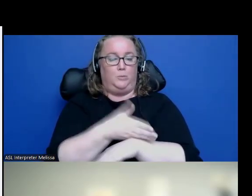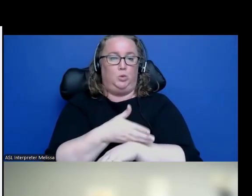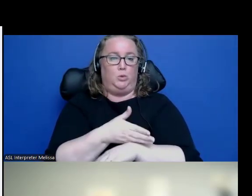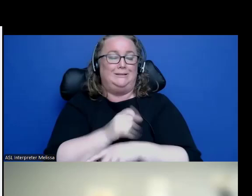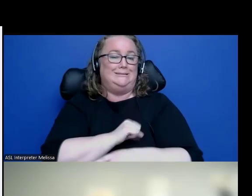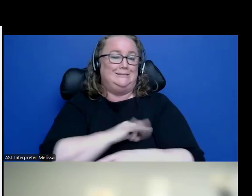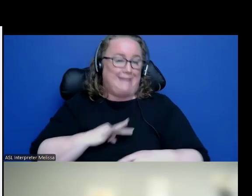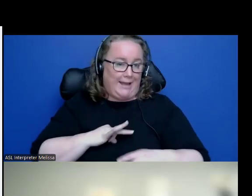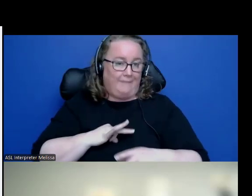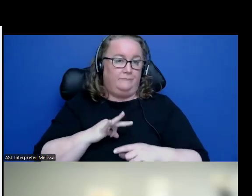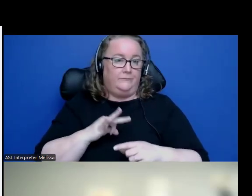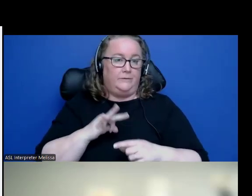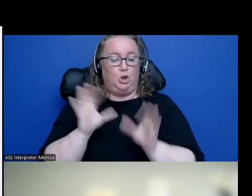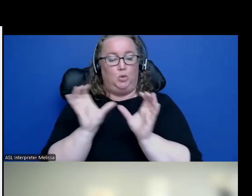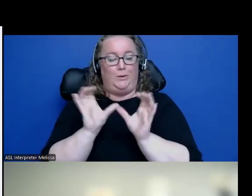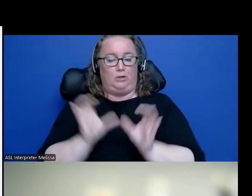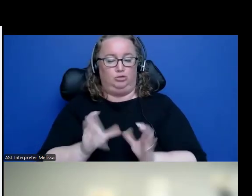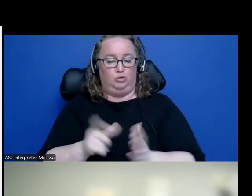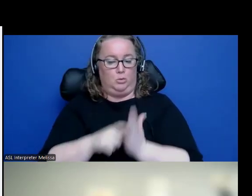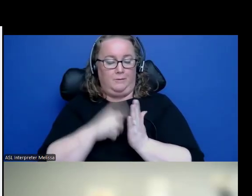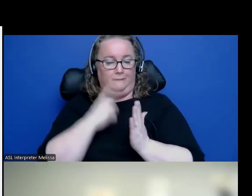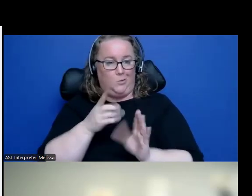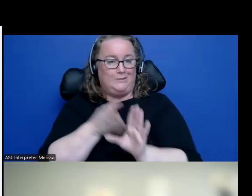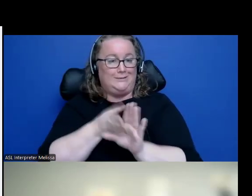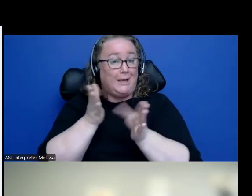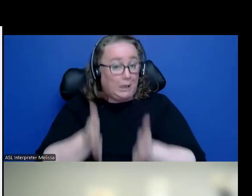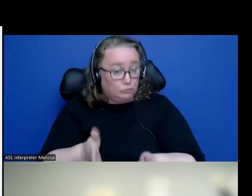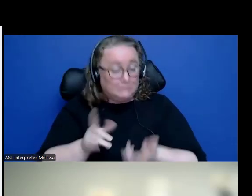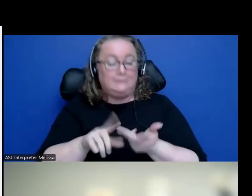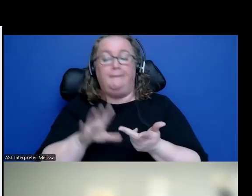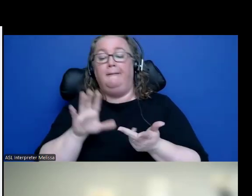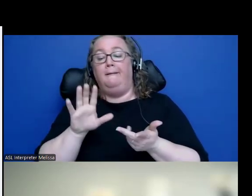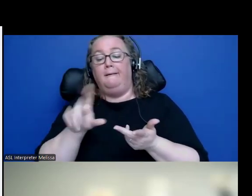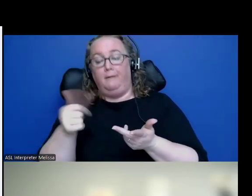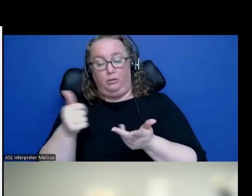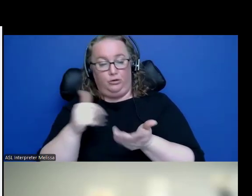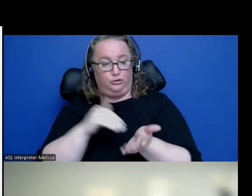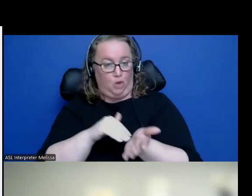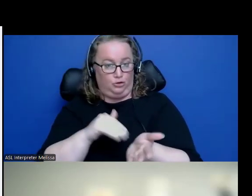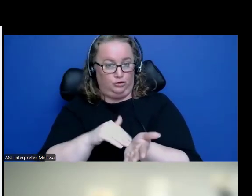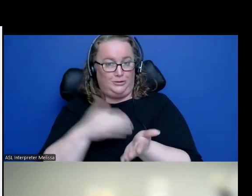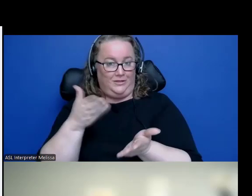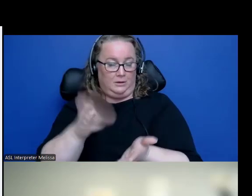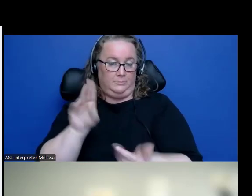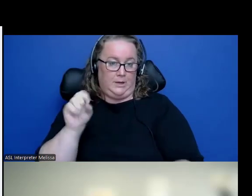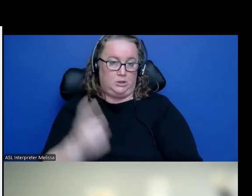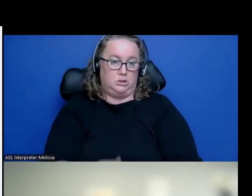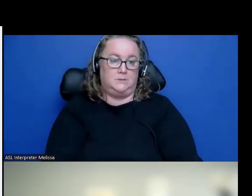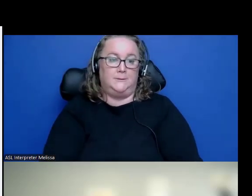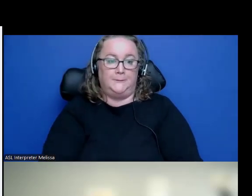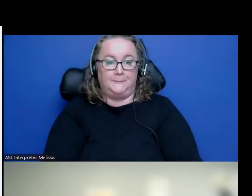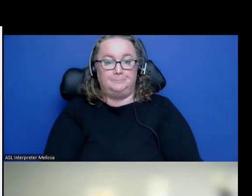credentialing requirements for psychiatrists and medical doctors at Bridgewater.